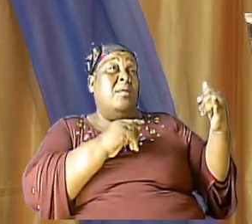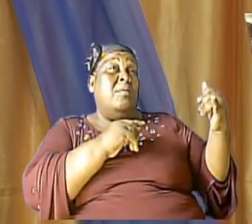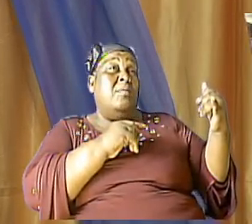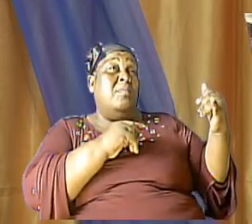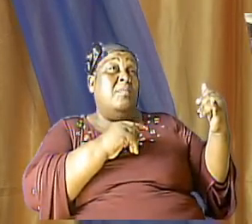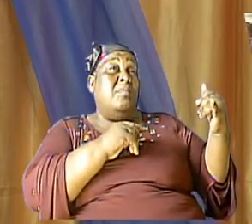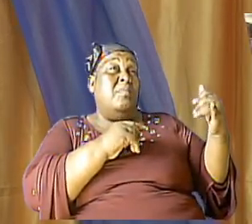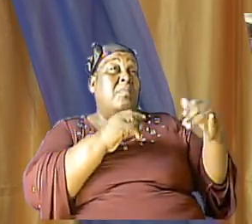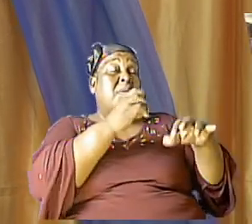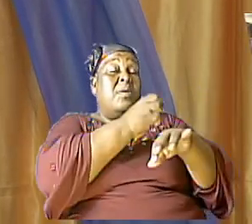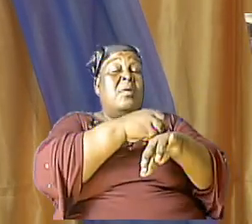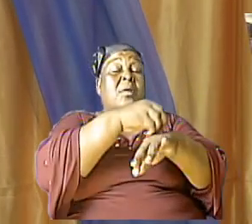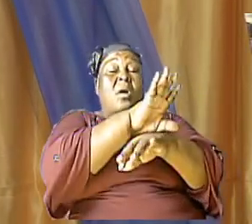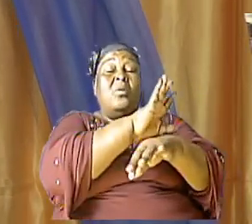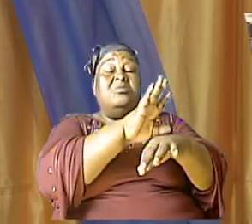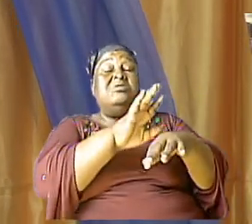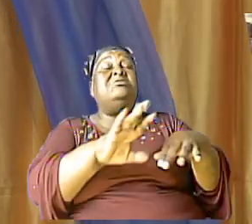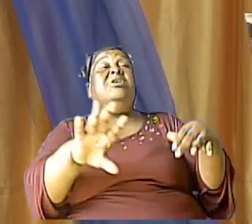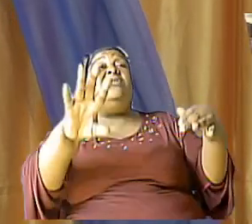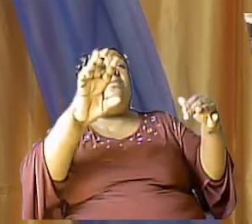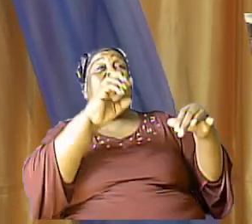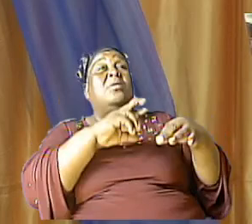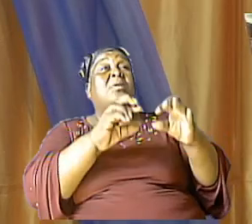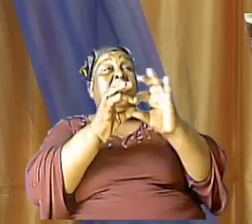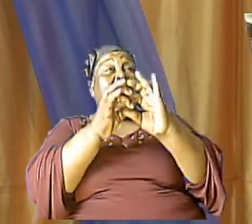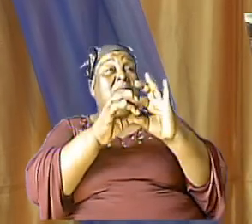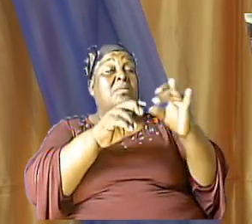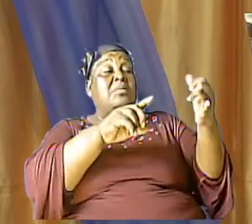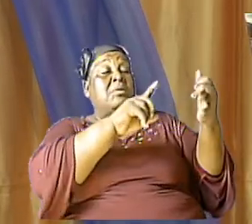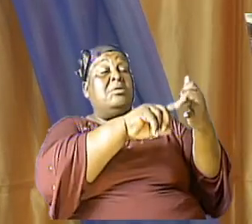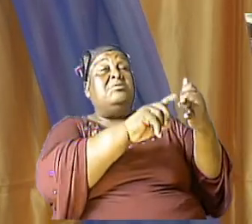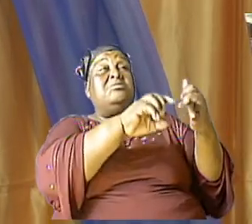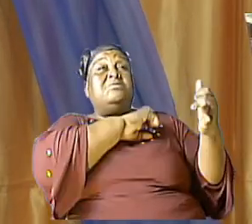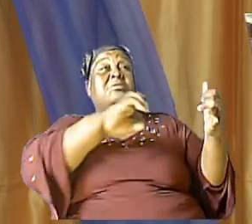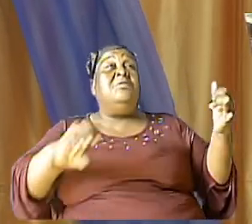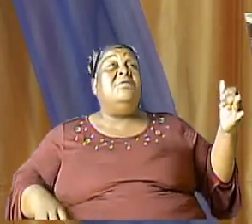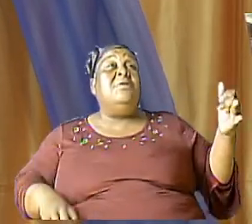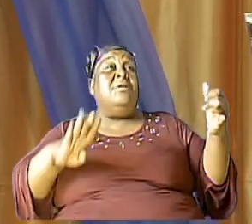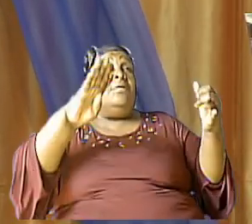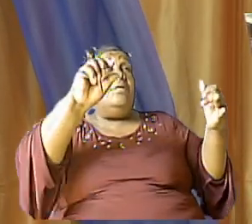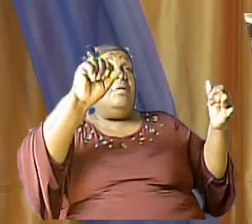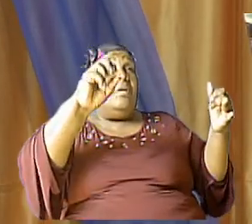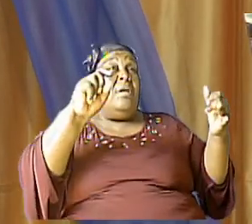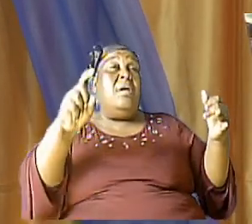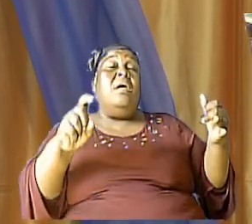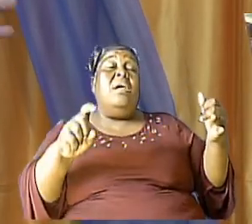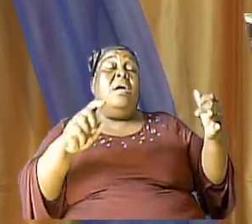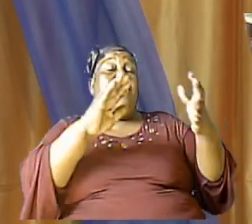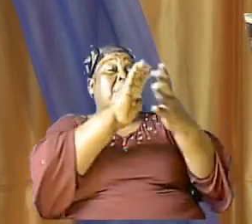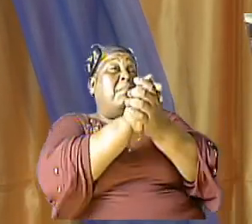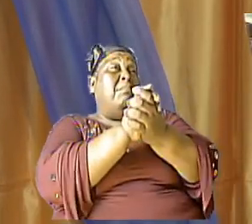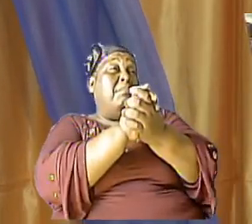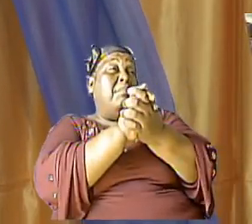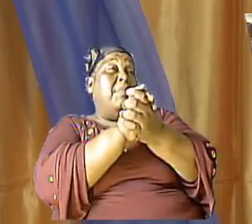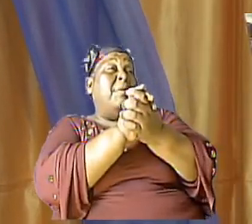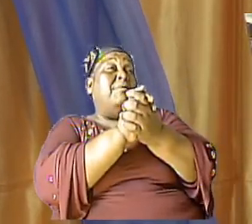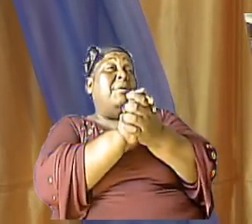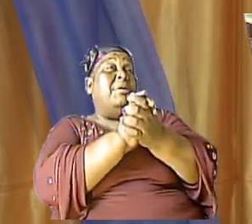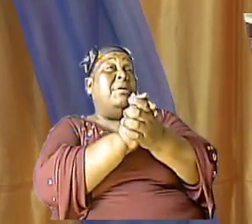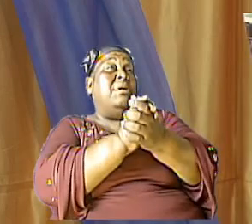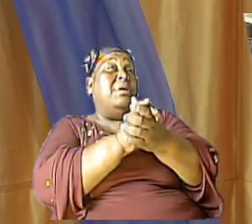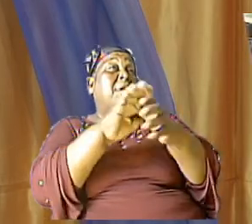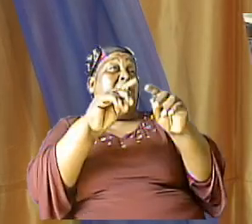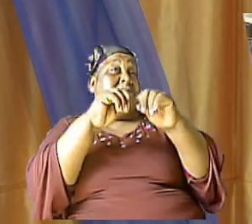The counseling unit by Elder Bailey. And the married couples team, that's